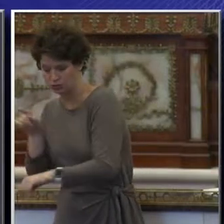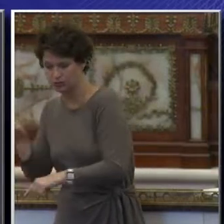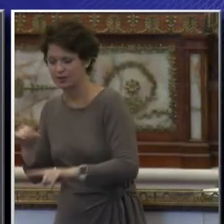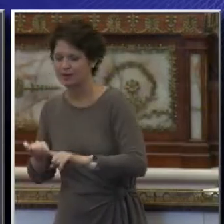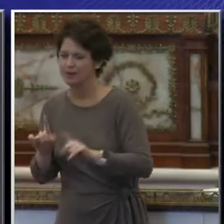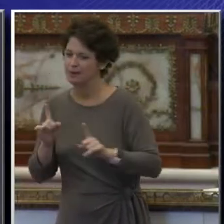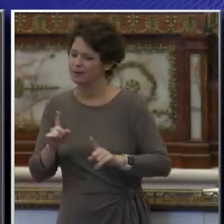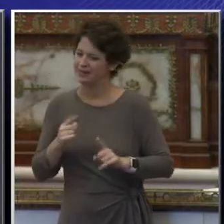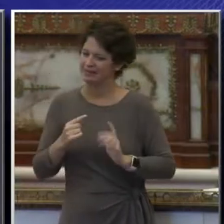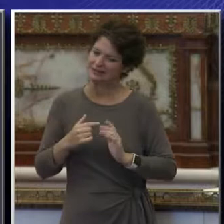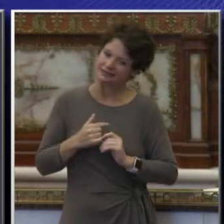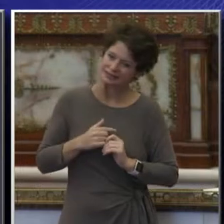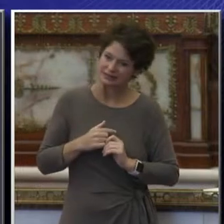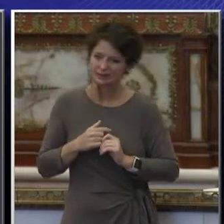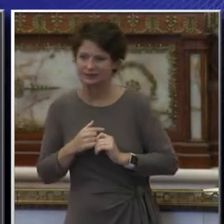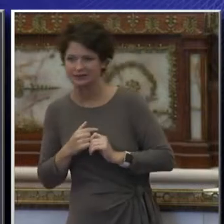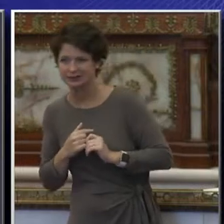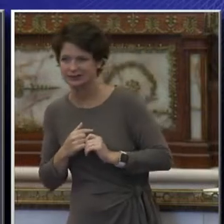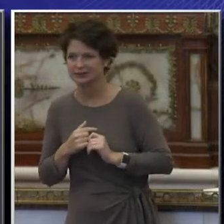but